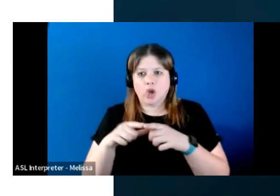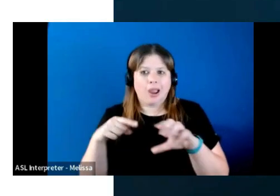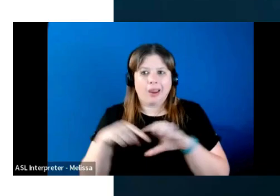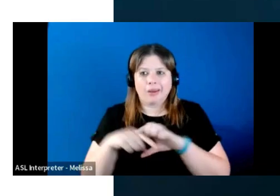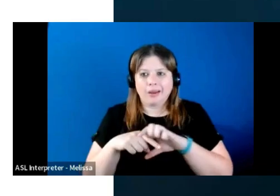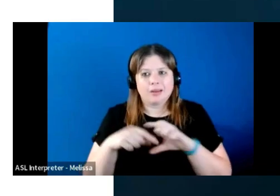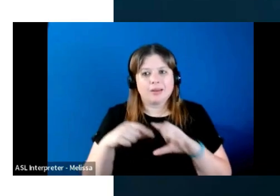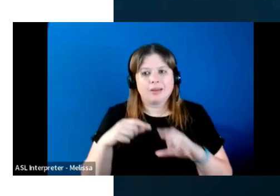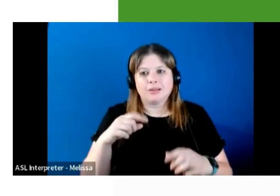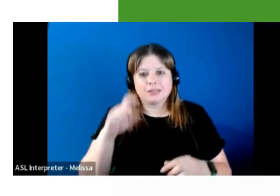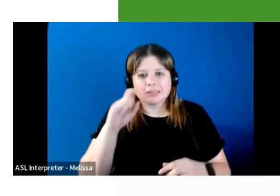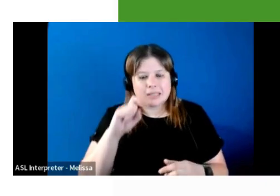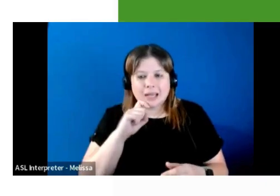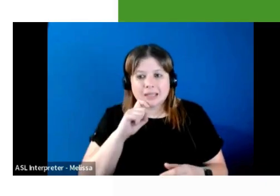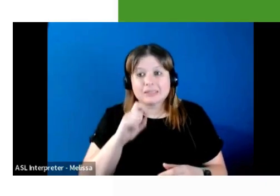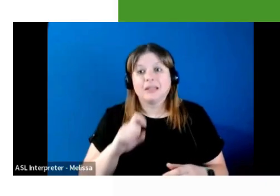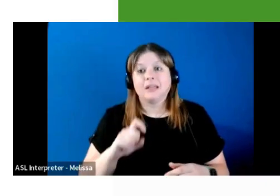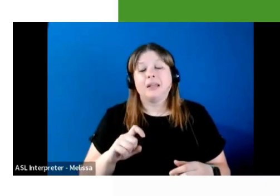really fantastic goal.